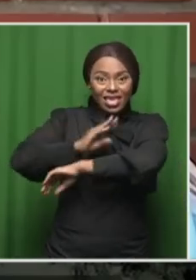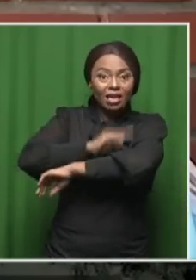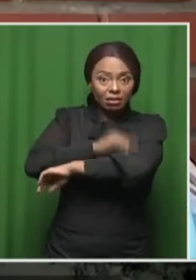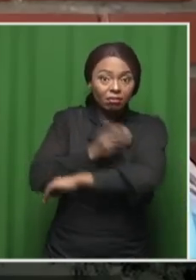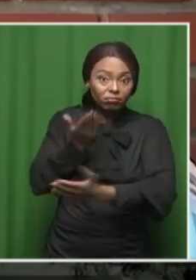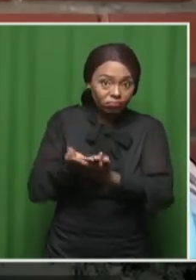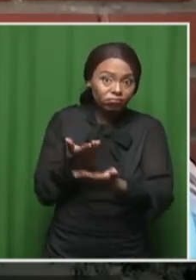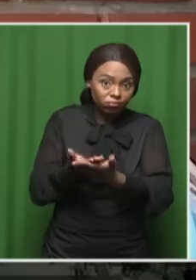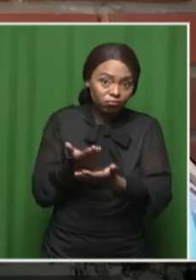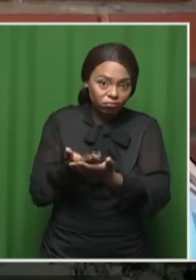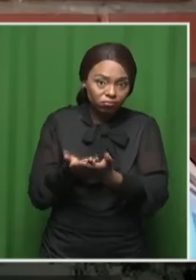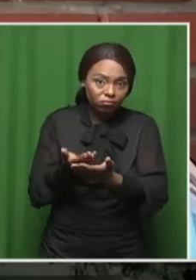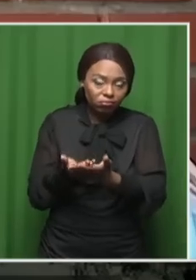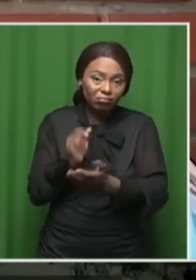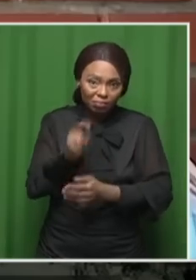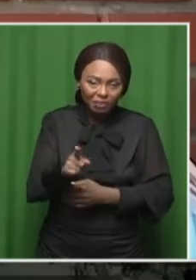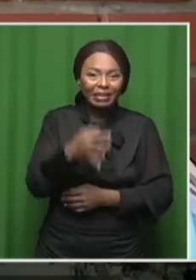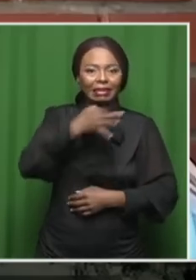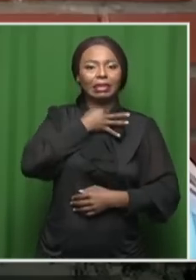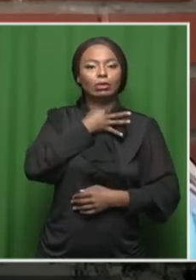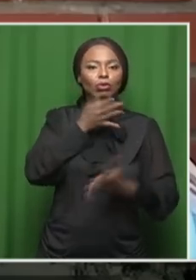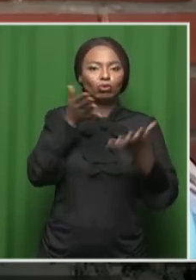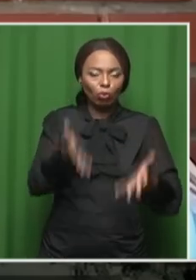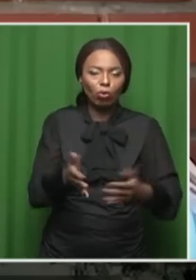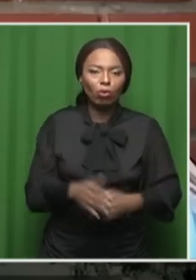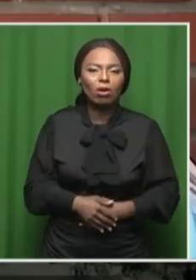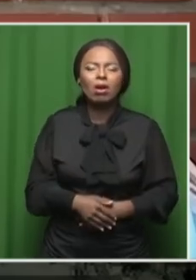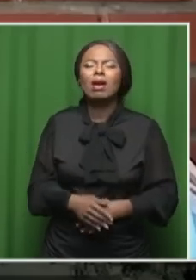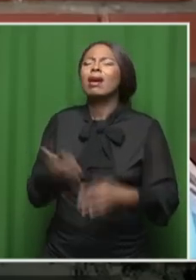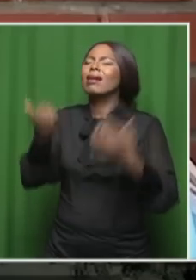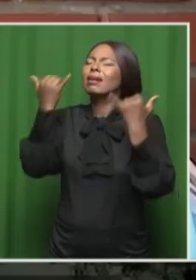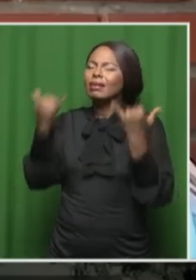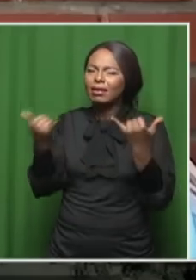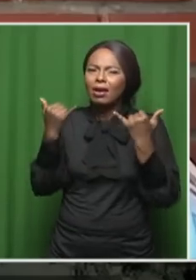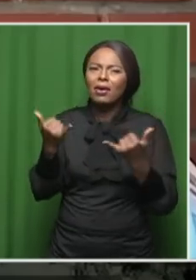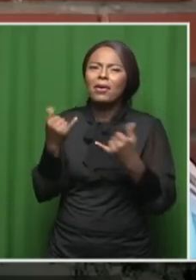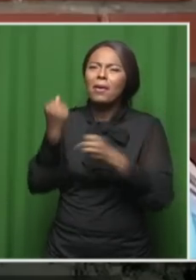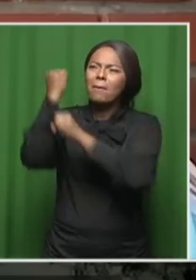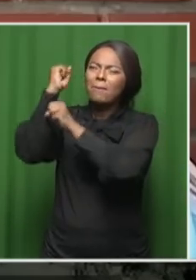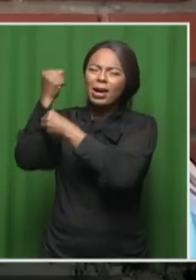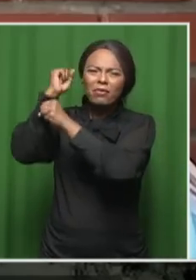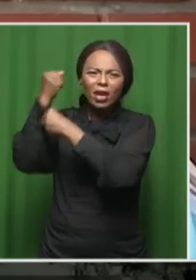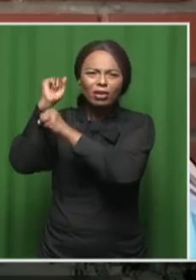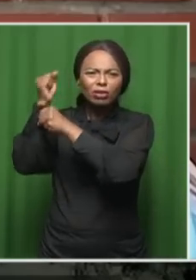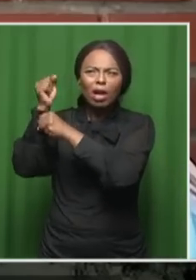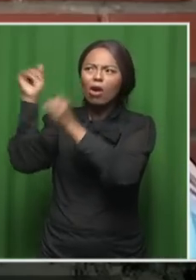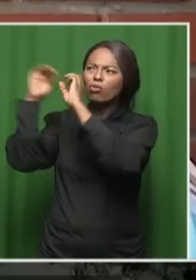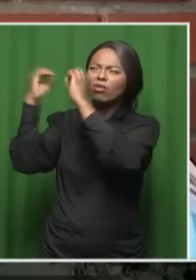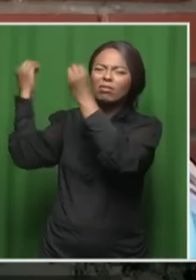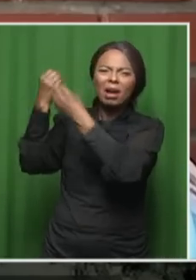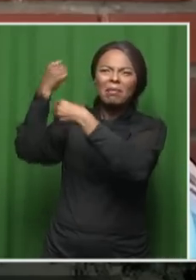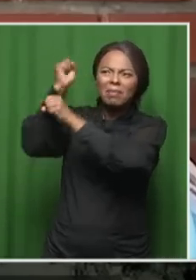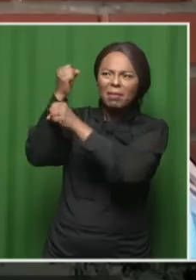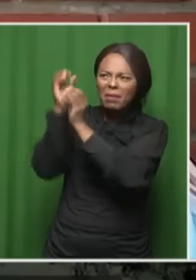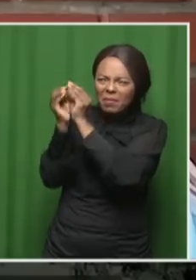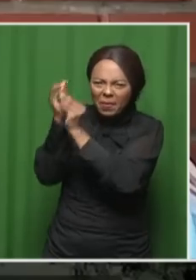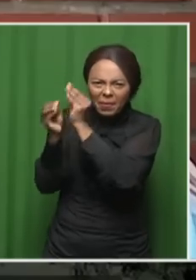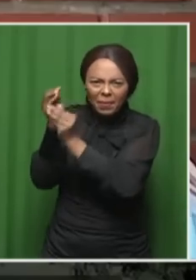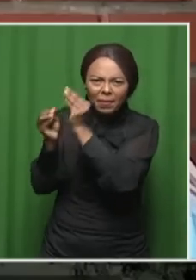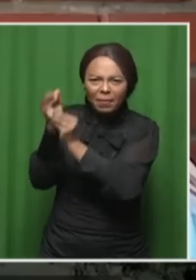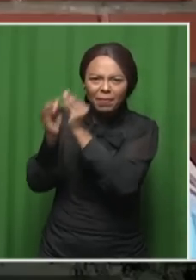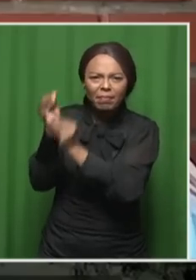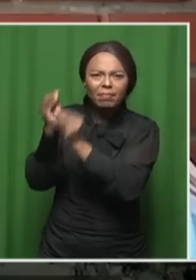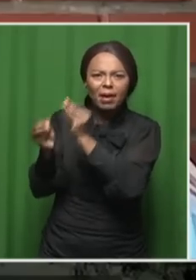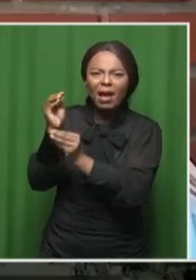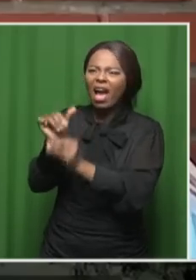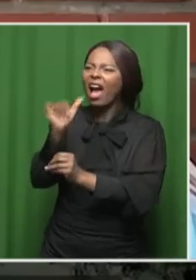let's look at this. How is it that these manufacturers are allowed to produce this peanut butter and get